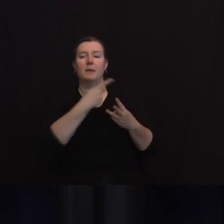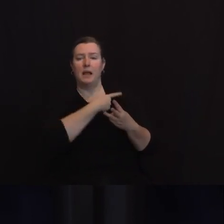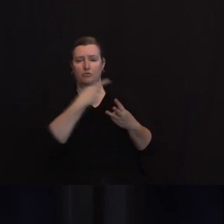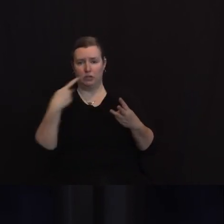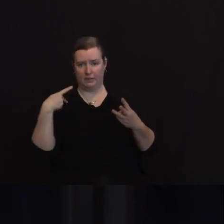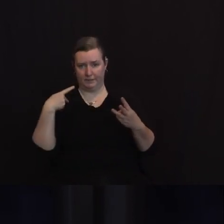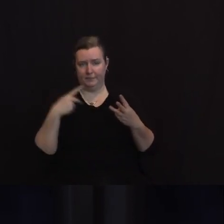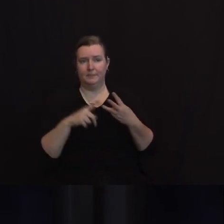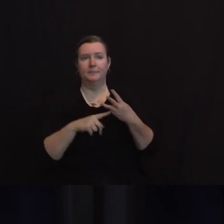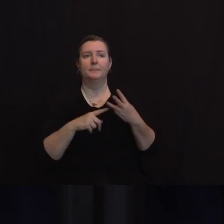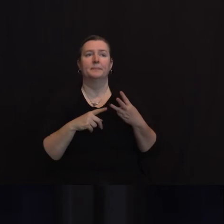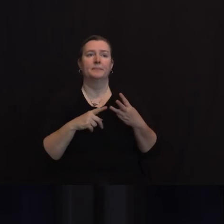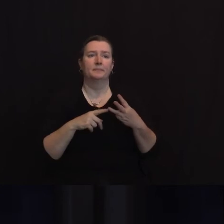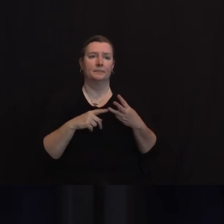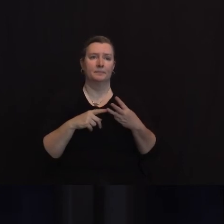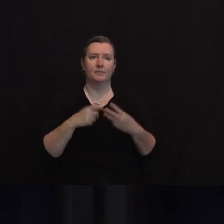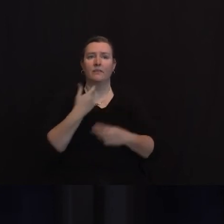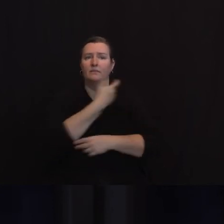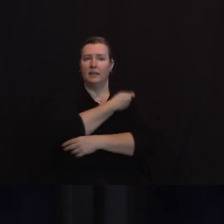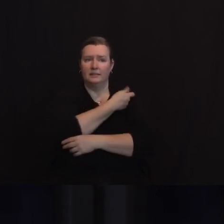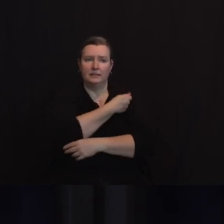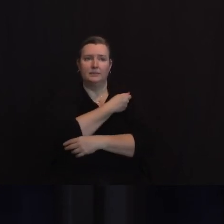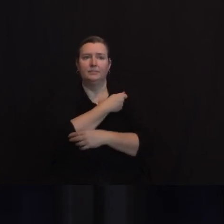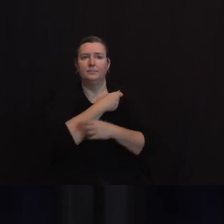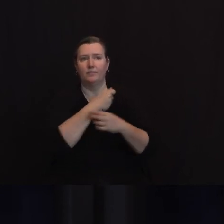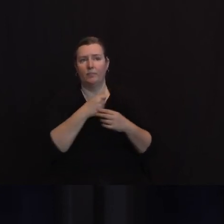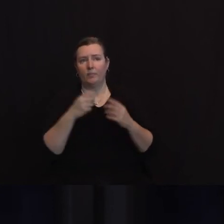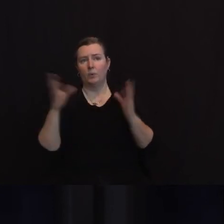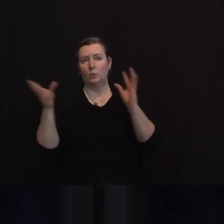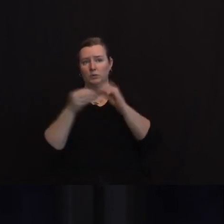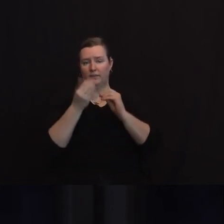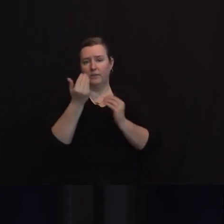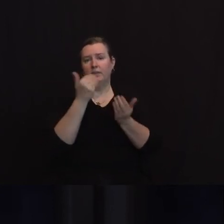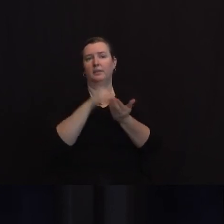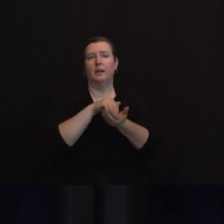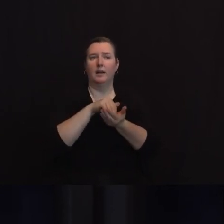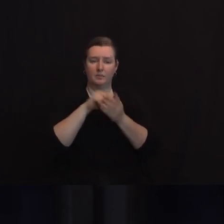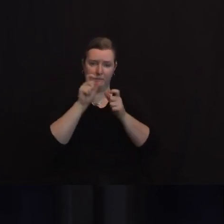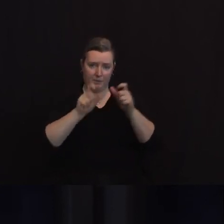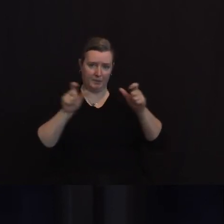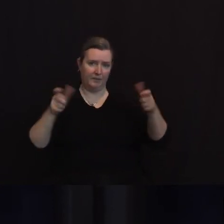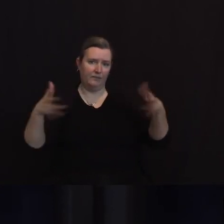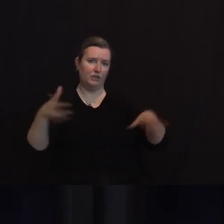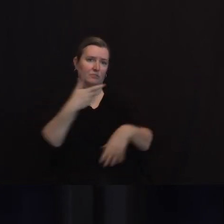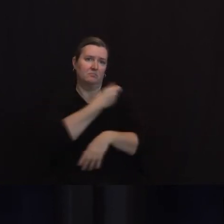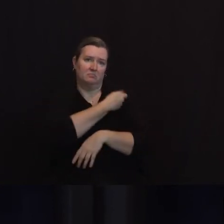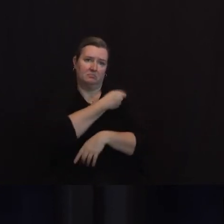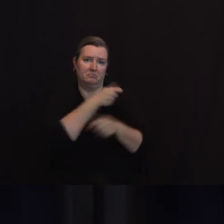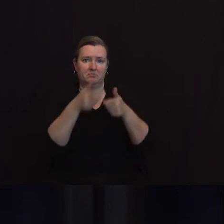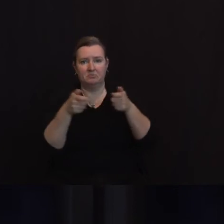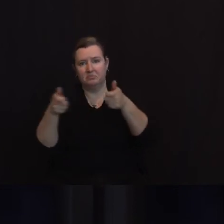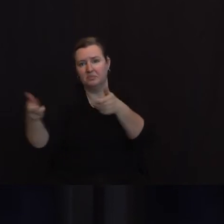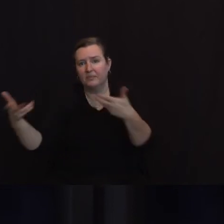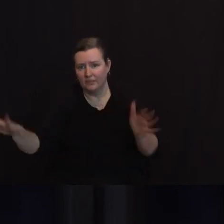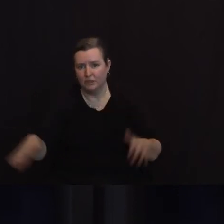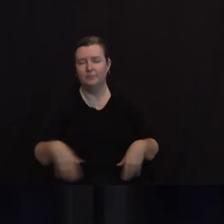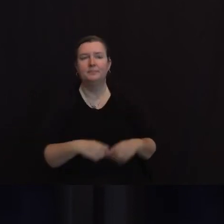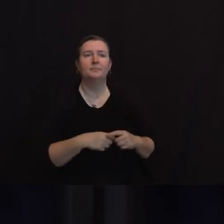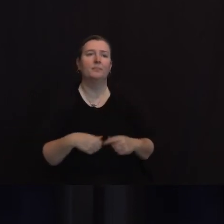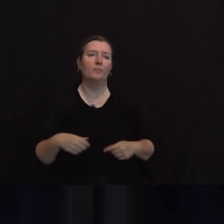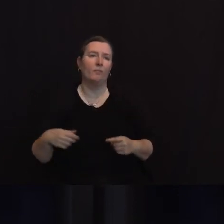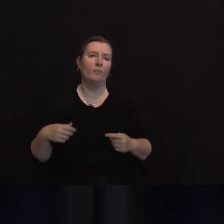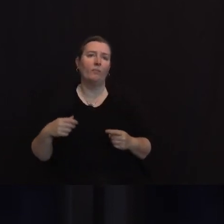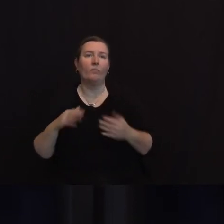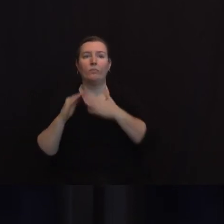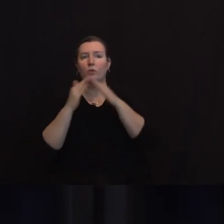individuals throughout March. These cities are strategically selected as they have been disproportionately impacted by